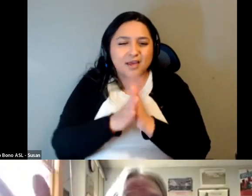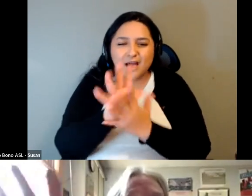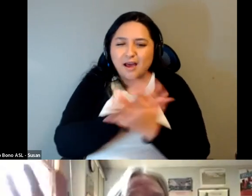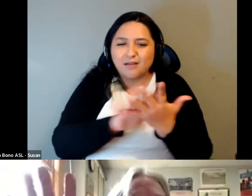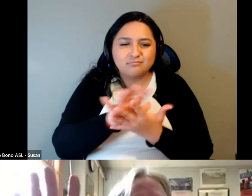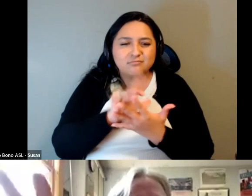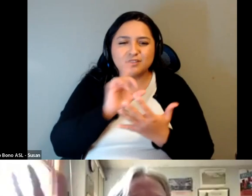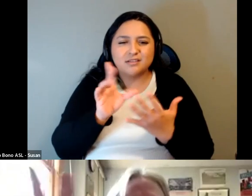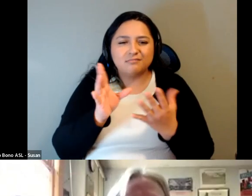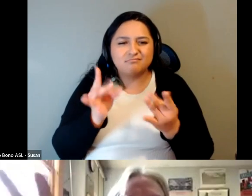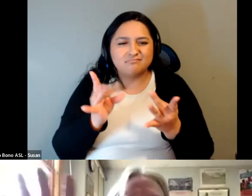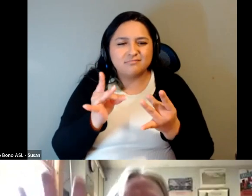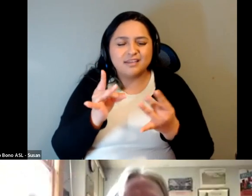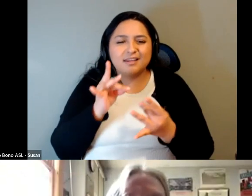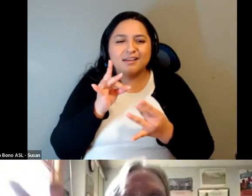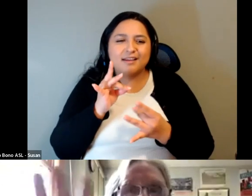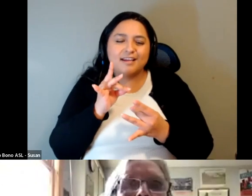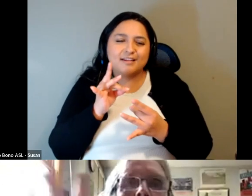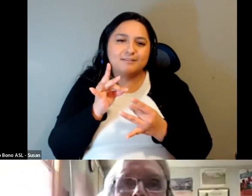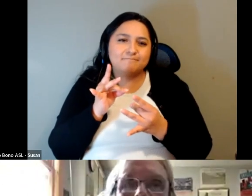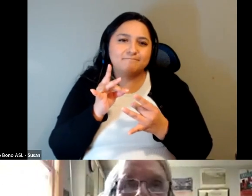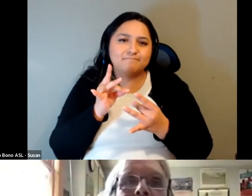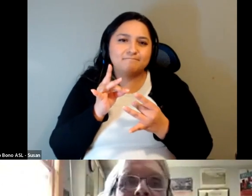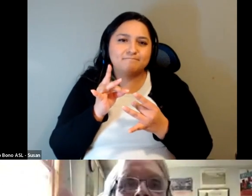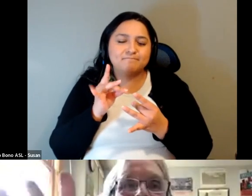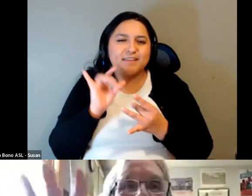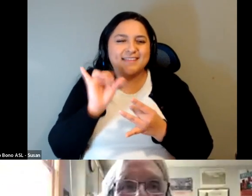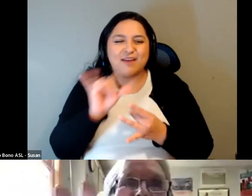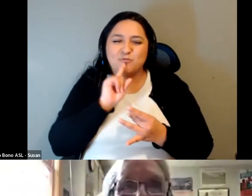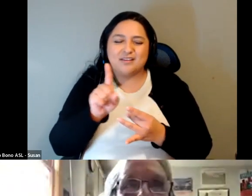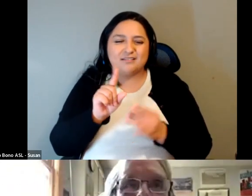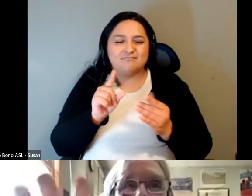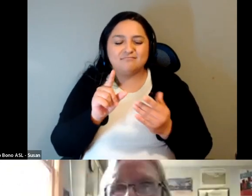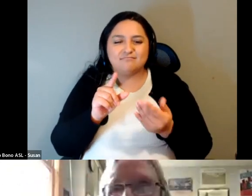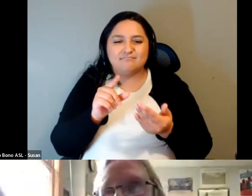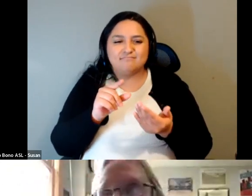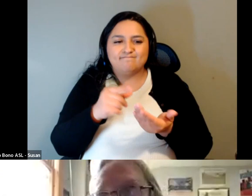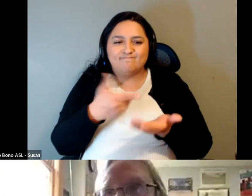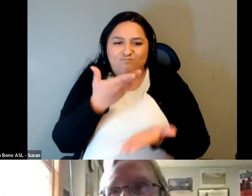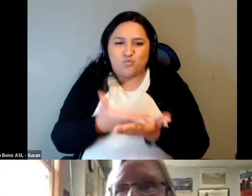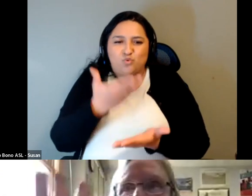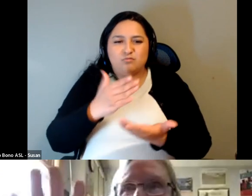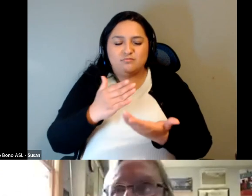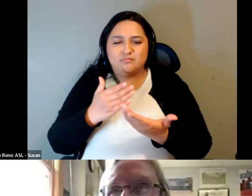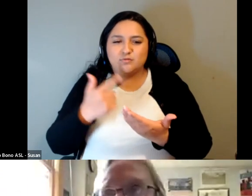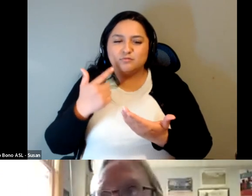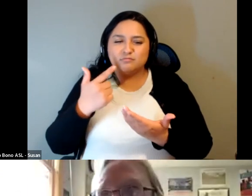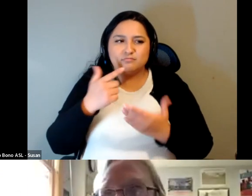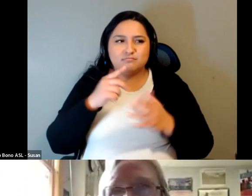a sign of just how much we look down on this community. It's why in